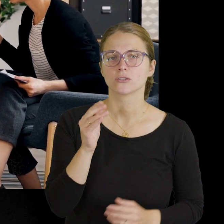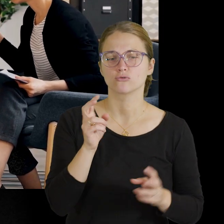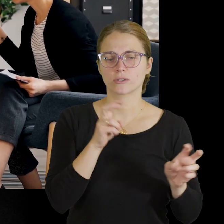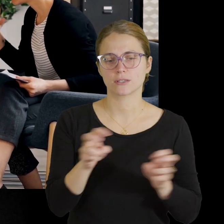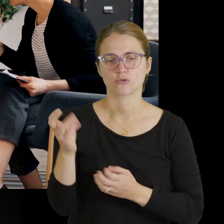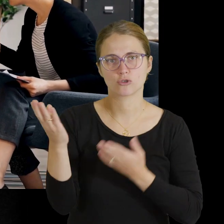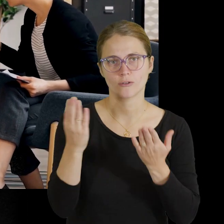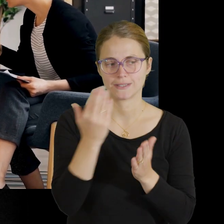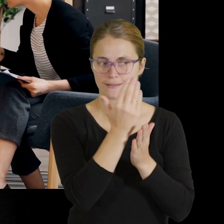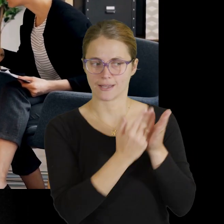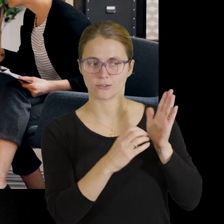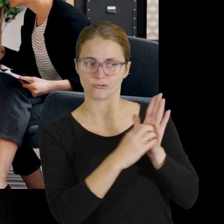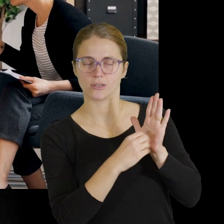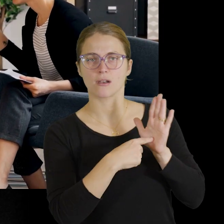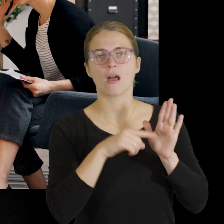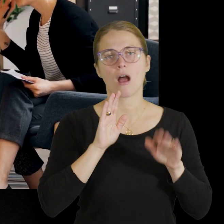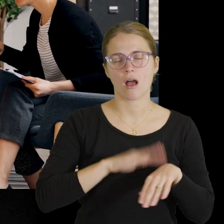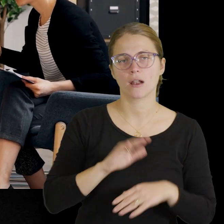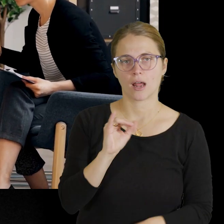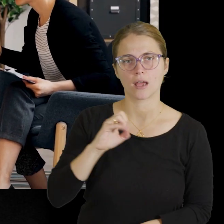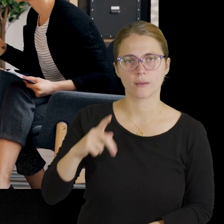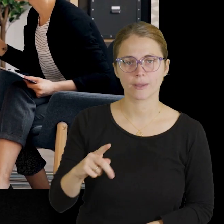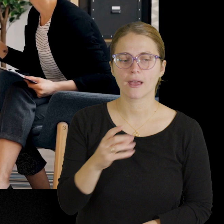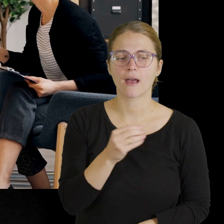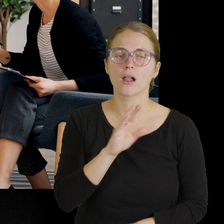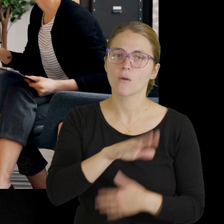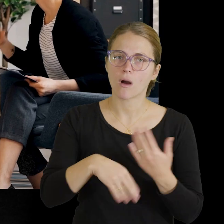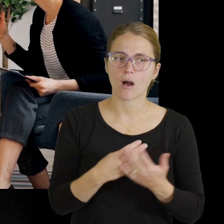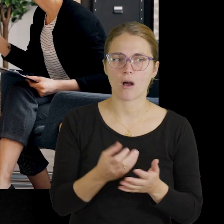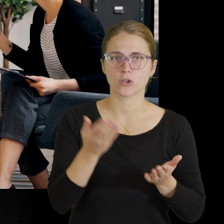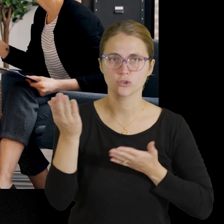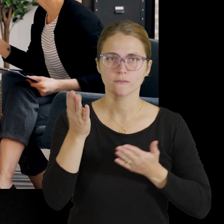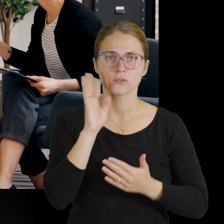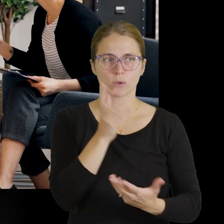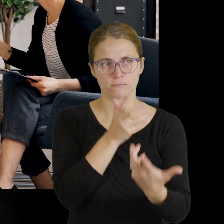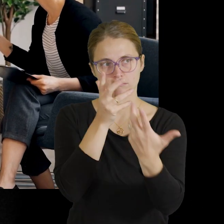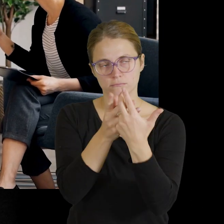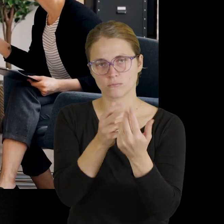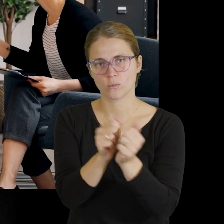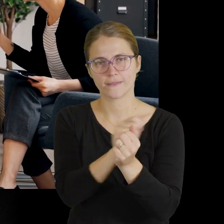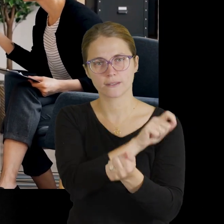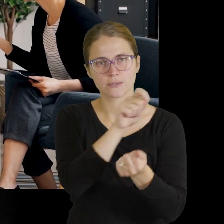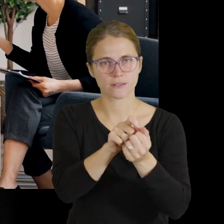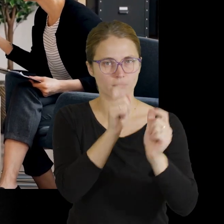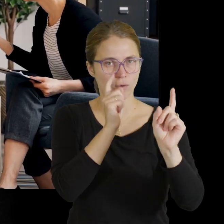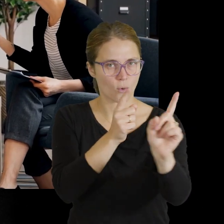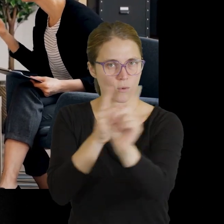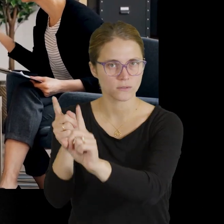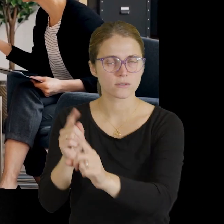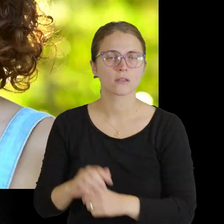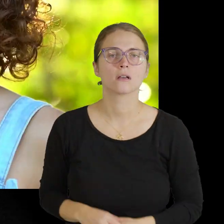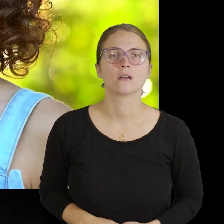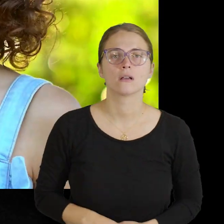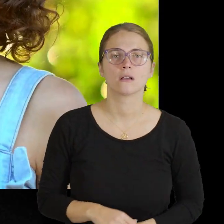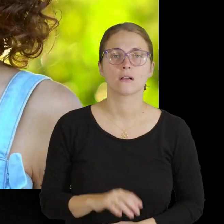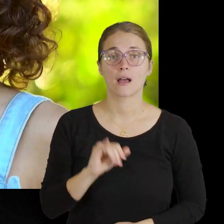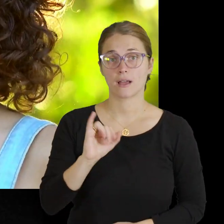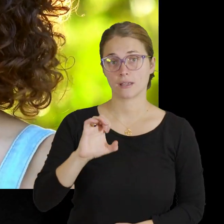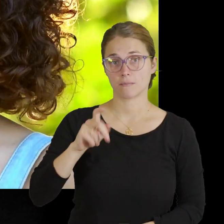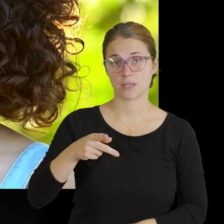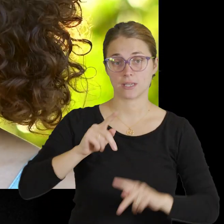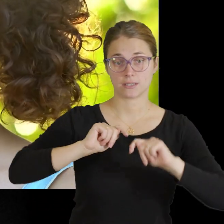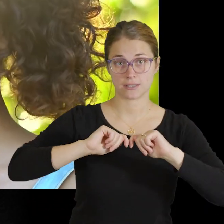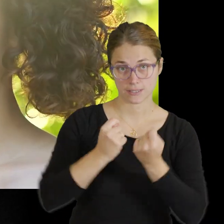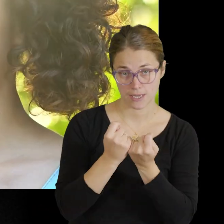All services are aimed at targeting specific goals. The IEP team as a whole will take into account information from parents,